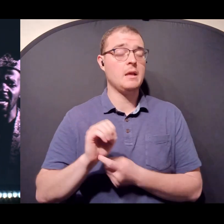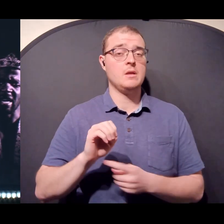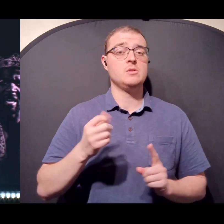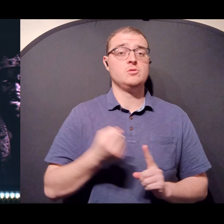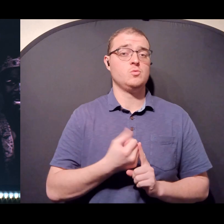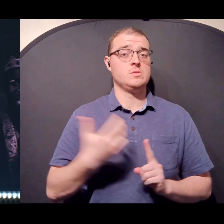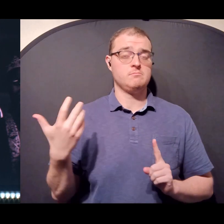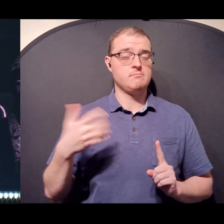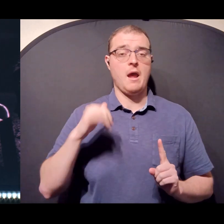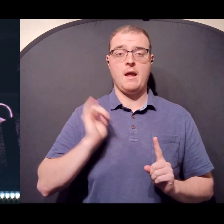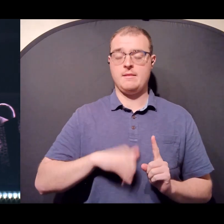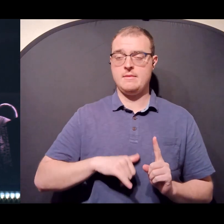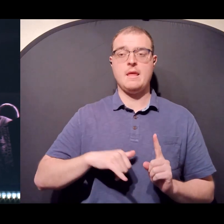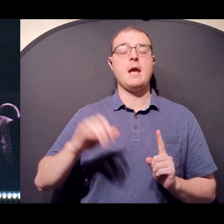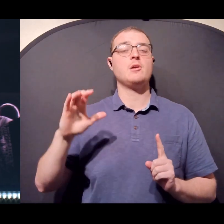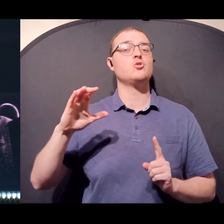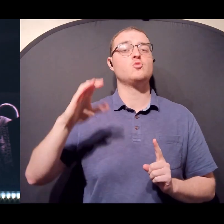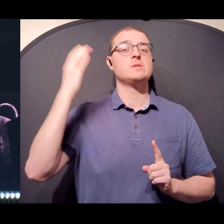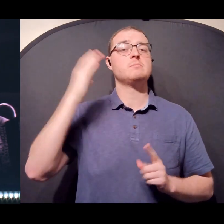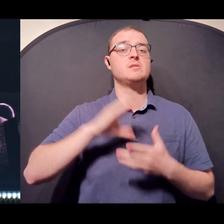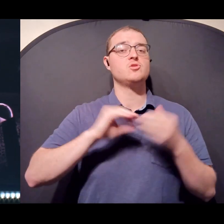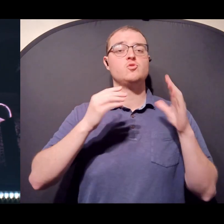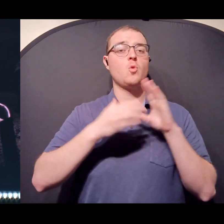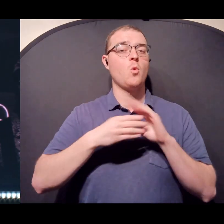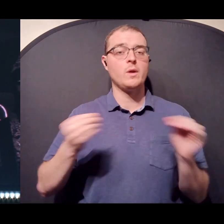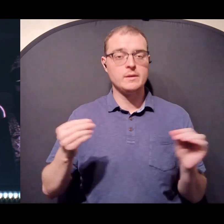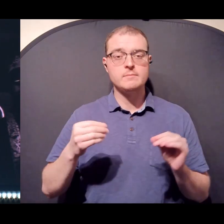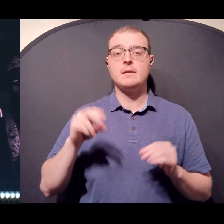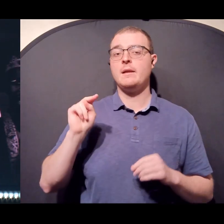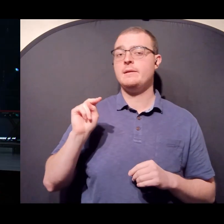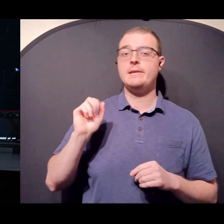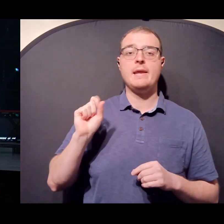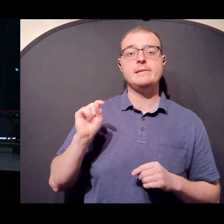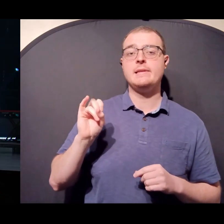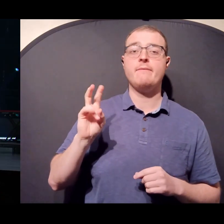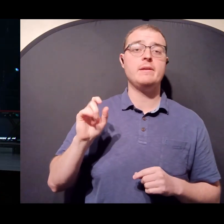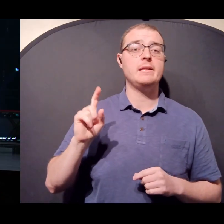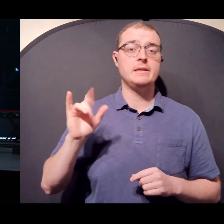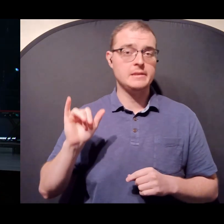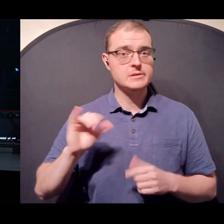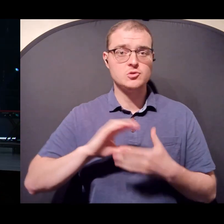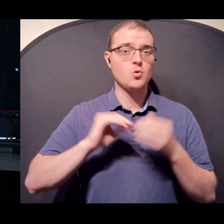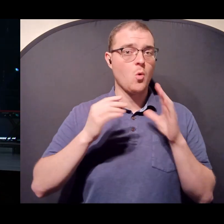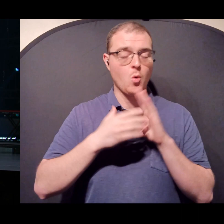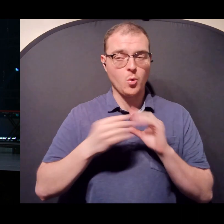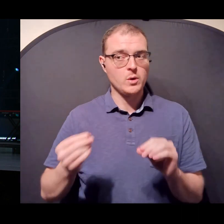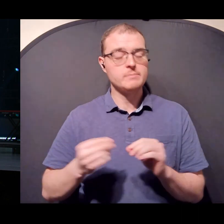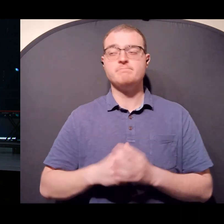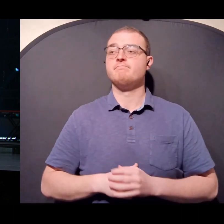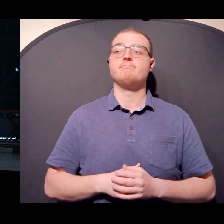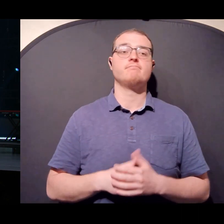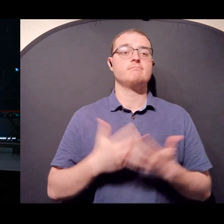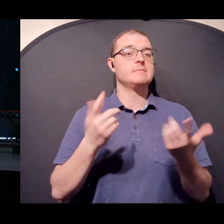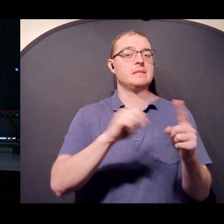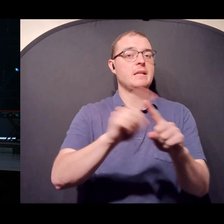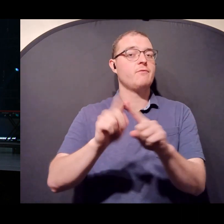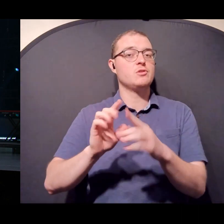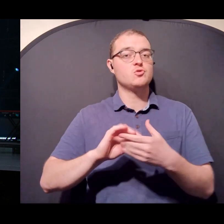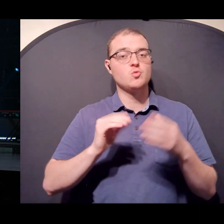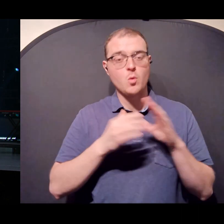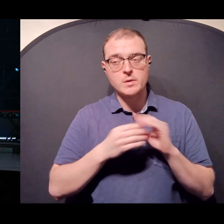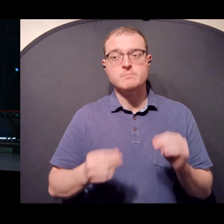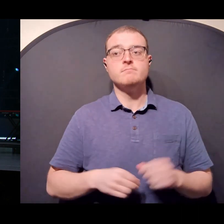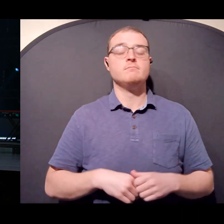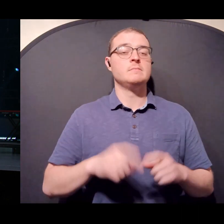to this series and unpack the Christmas story, the nativity story. And it's more than a story. It's a historical account. And there are